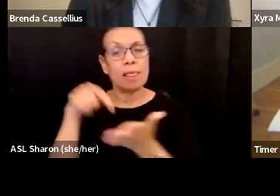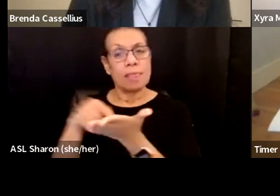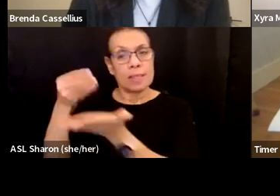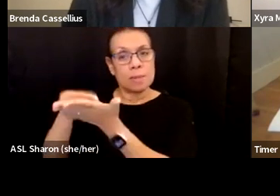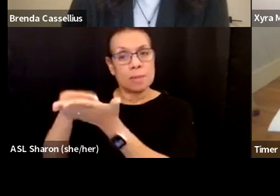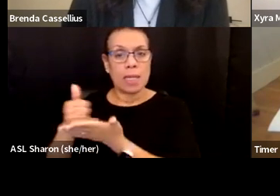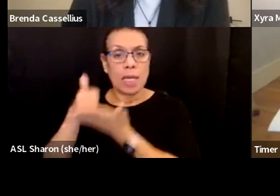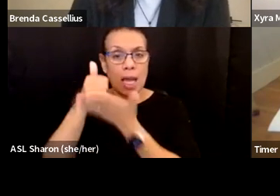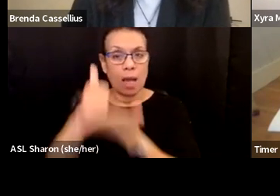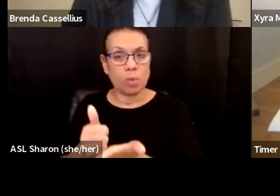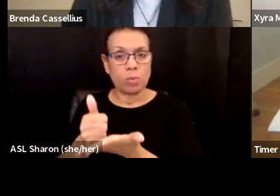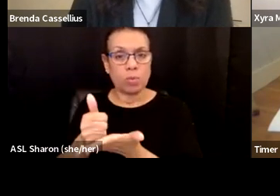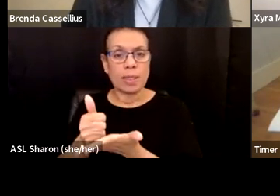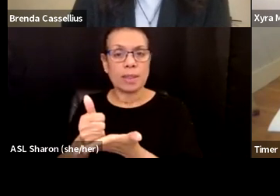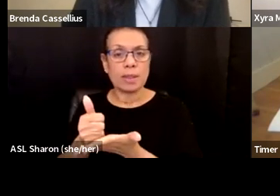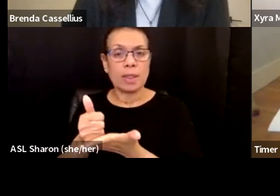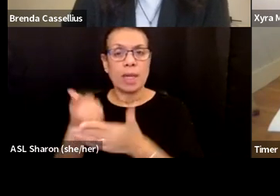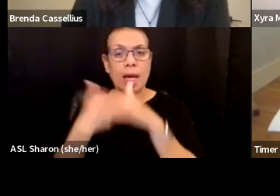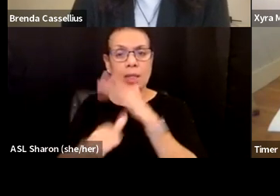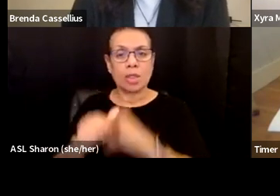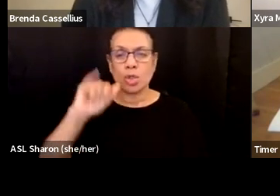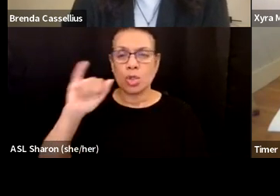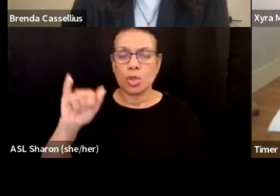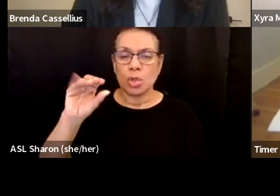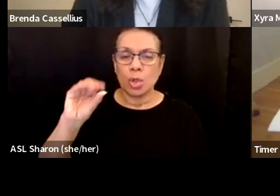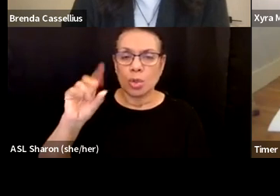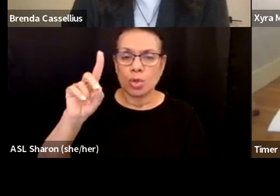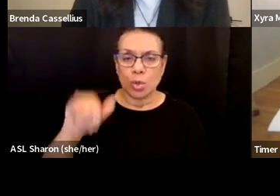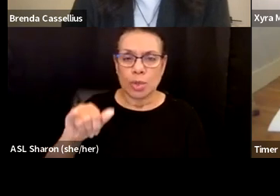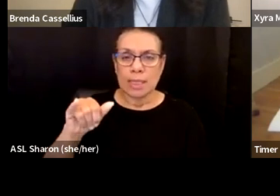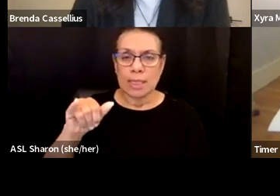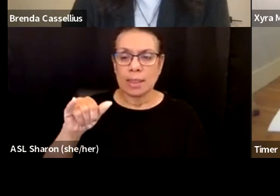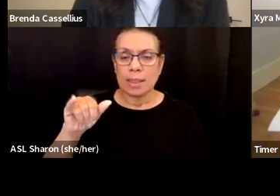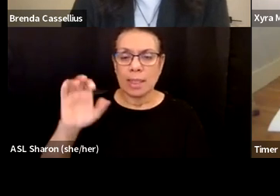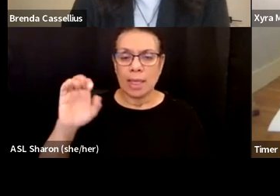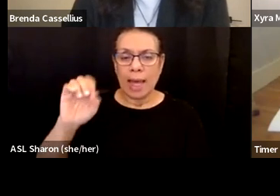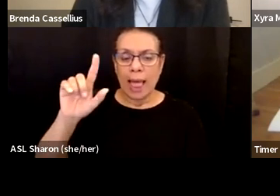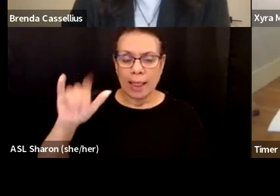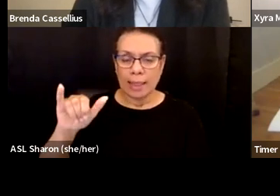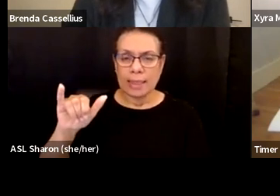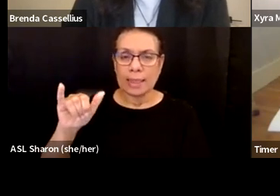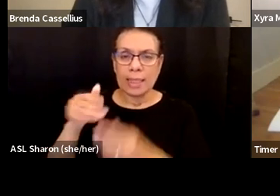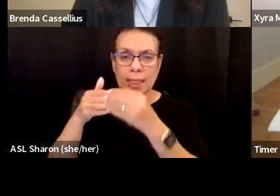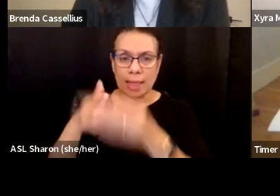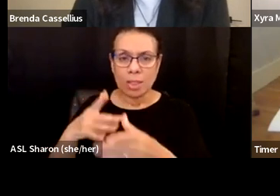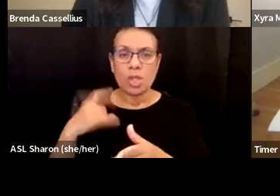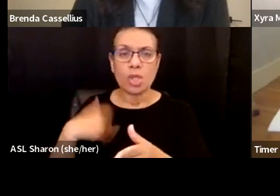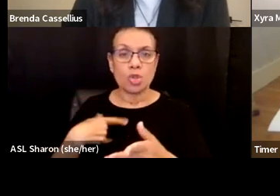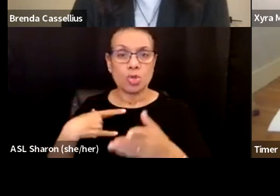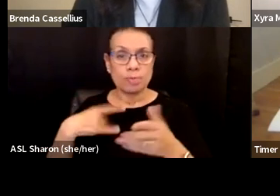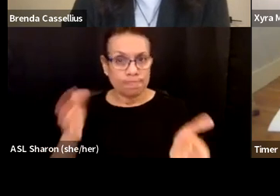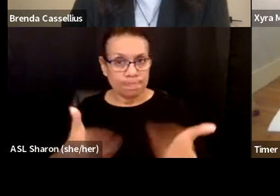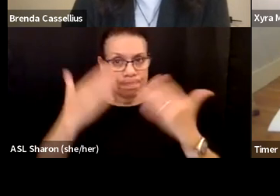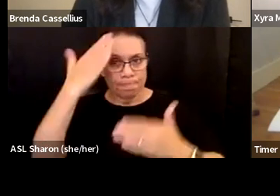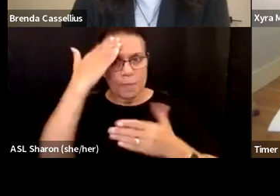succeed boston under jody lg's um leadership and it's to increase awareness around